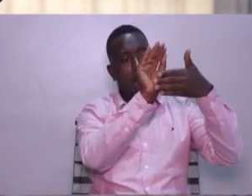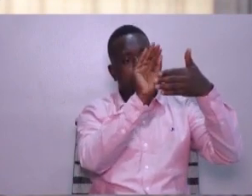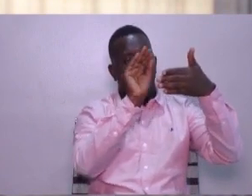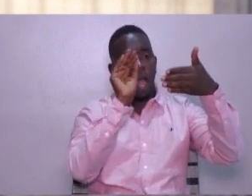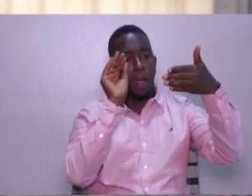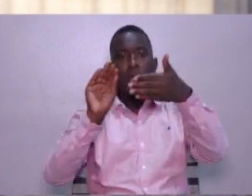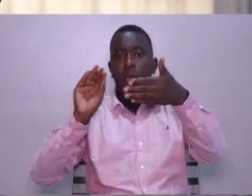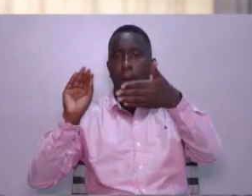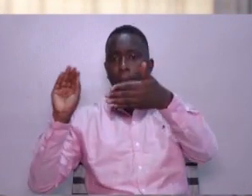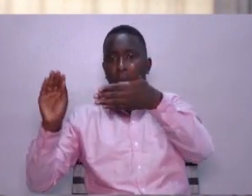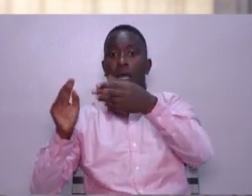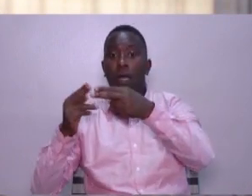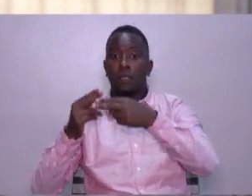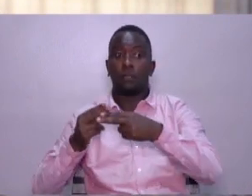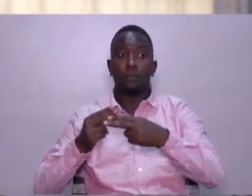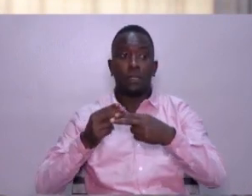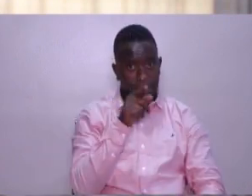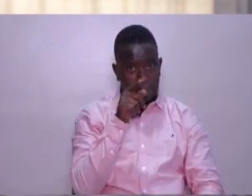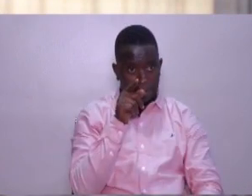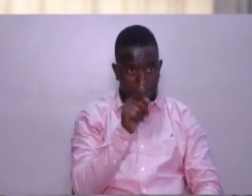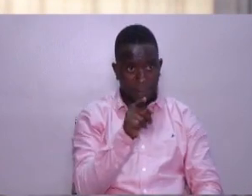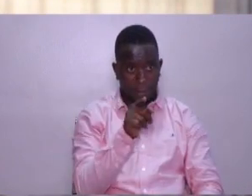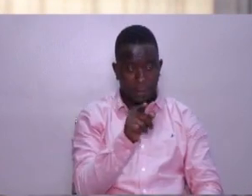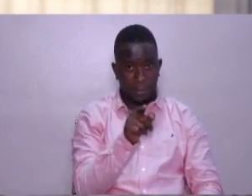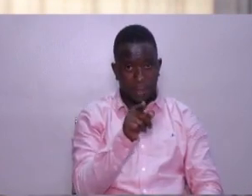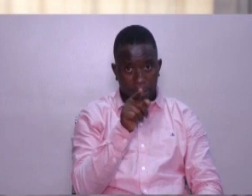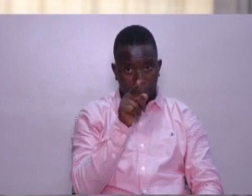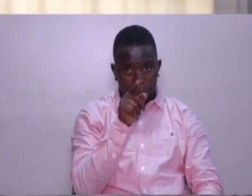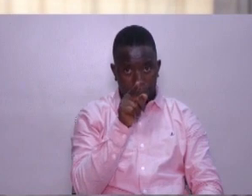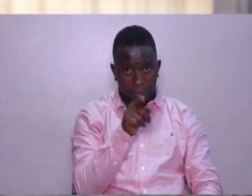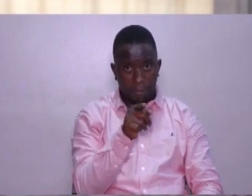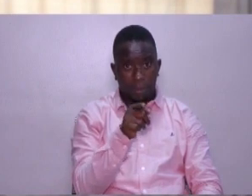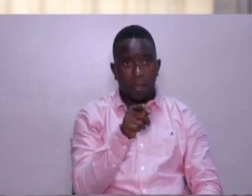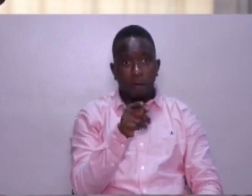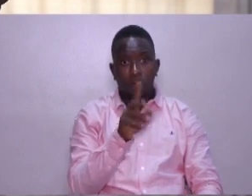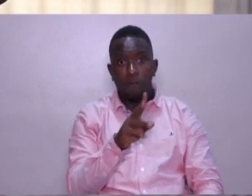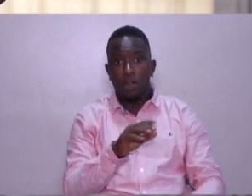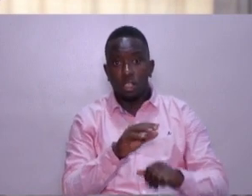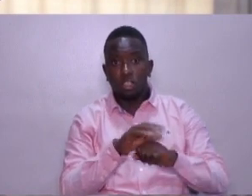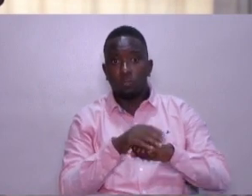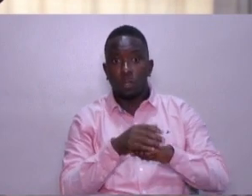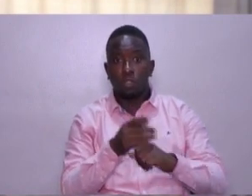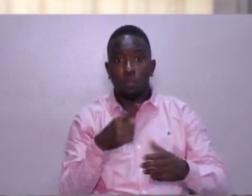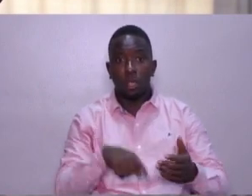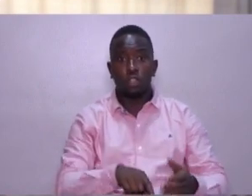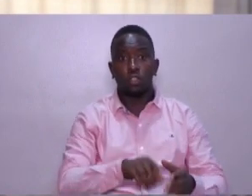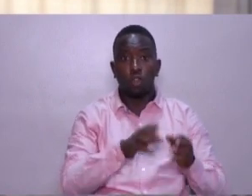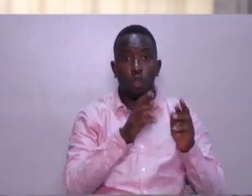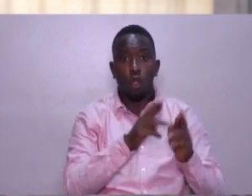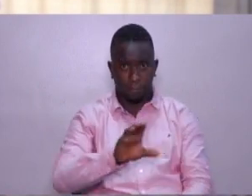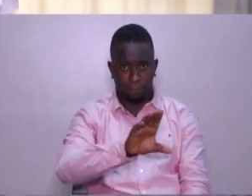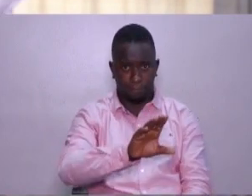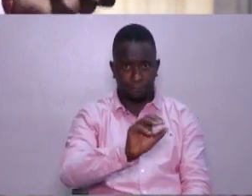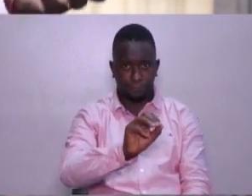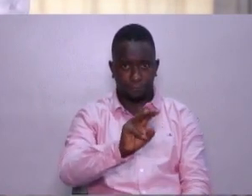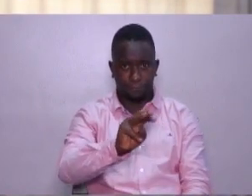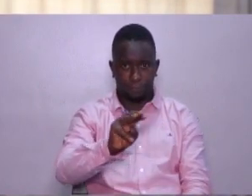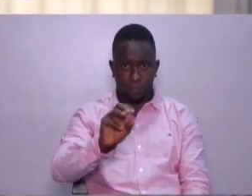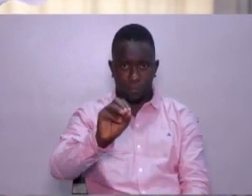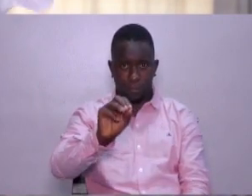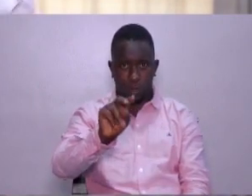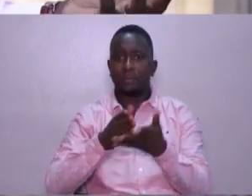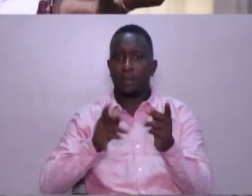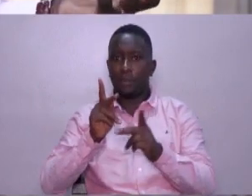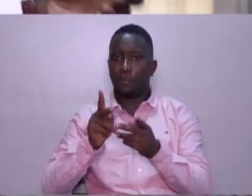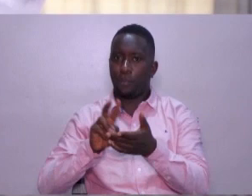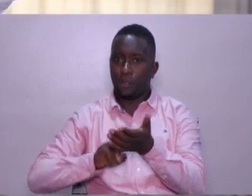the contributors to it. So already that one is going to, much as it's Creative Commons and other people are going to use it, sometimes you can